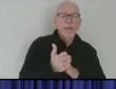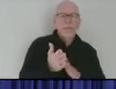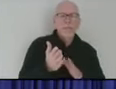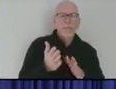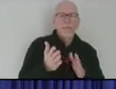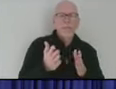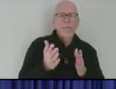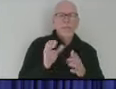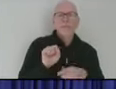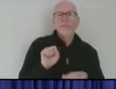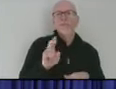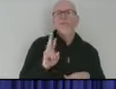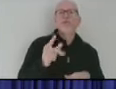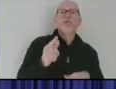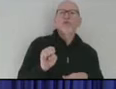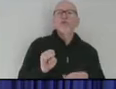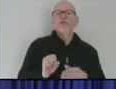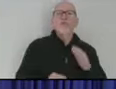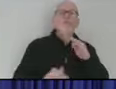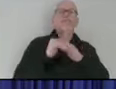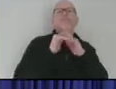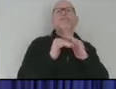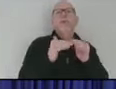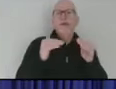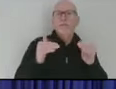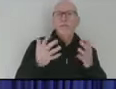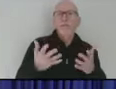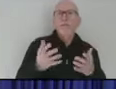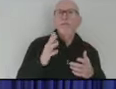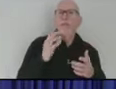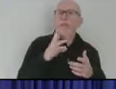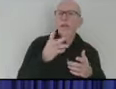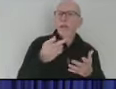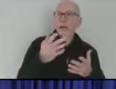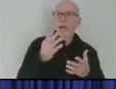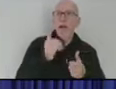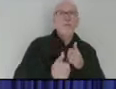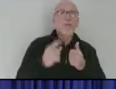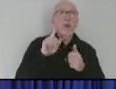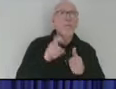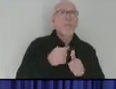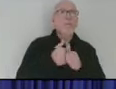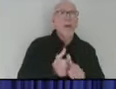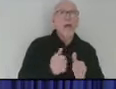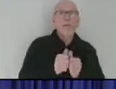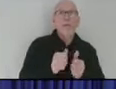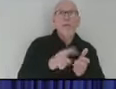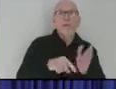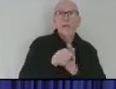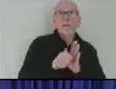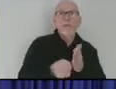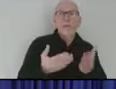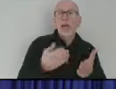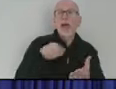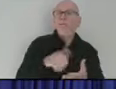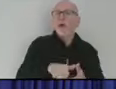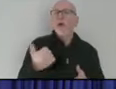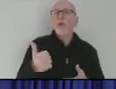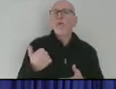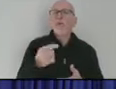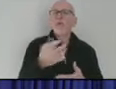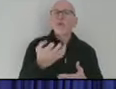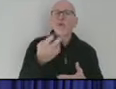to a surge level capacity? And is there anything other than everyone complying with what state recommends, is there anything else that you'd